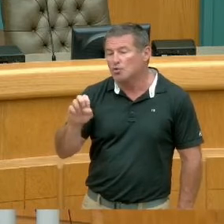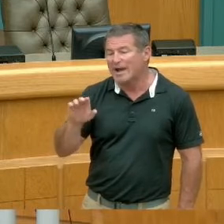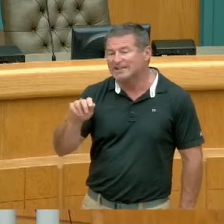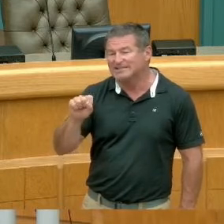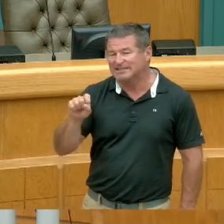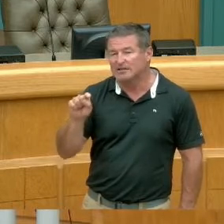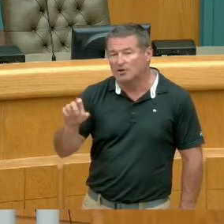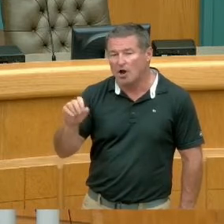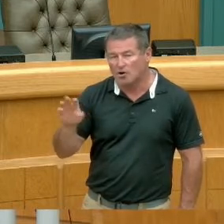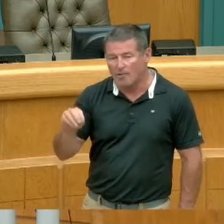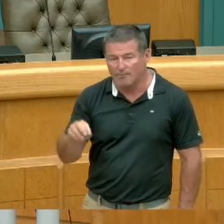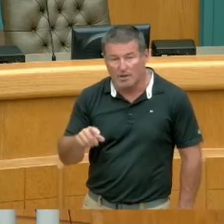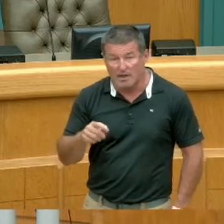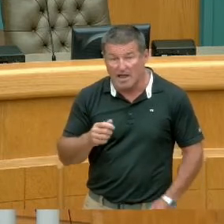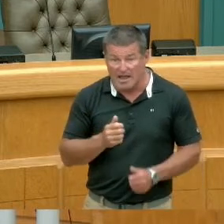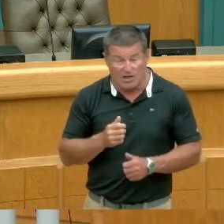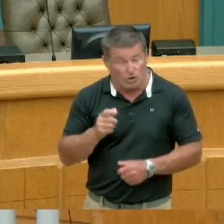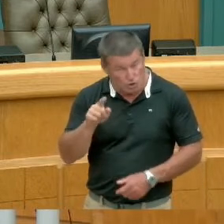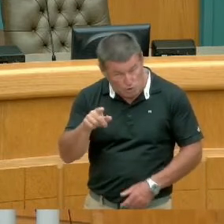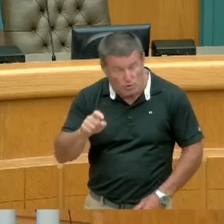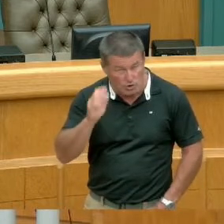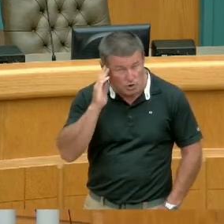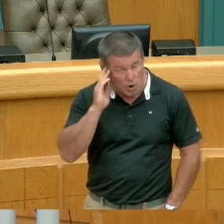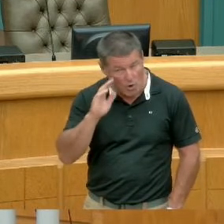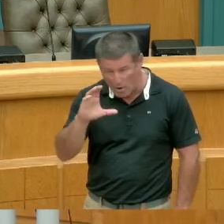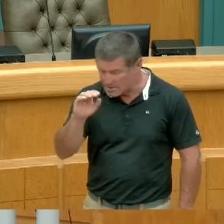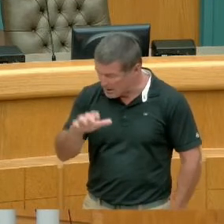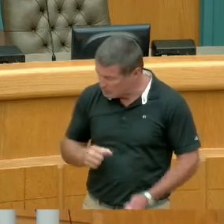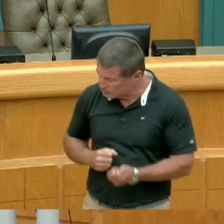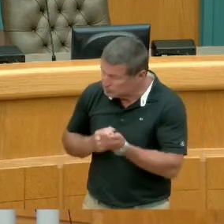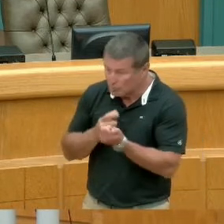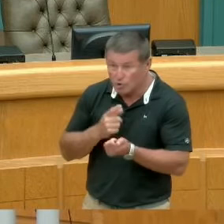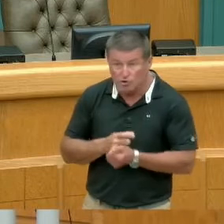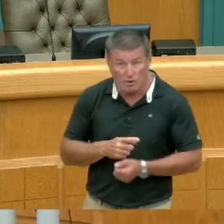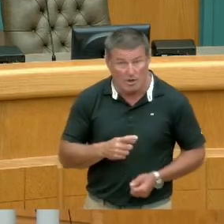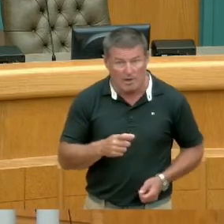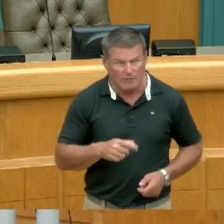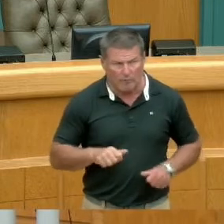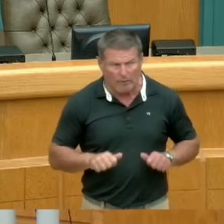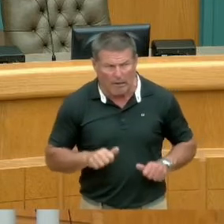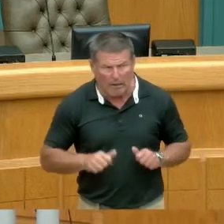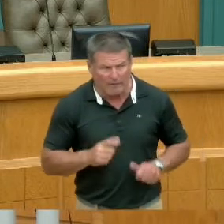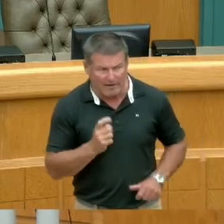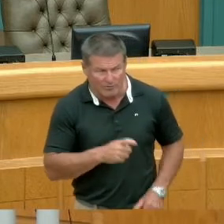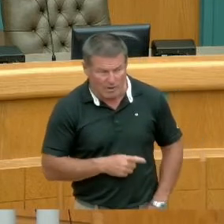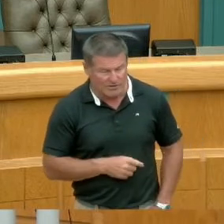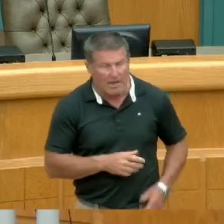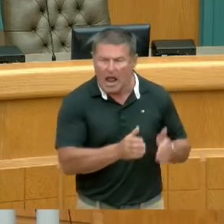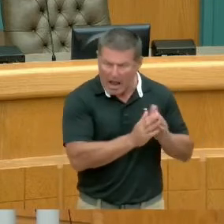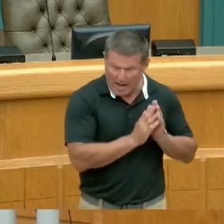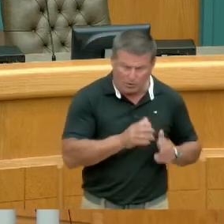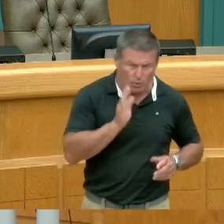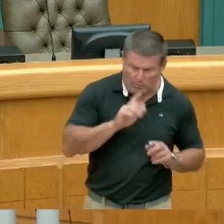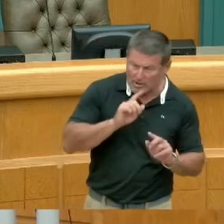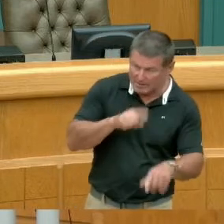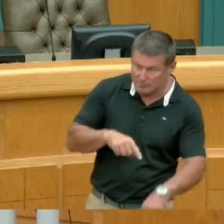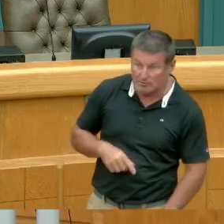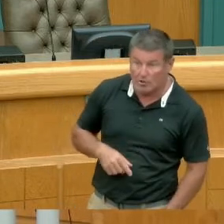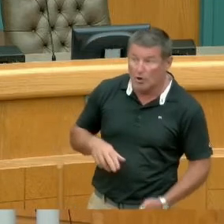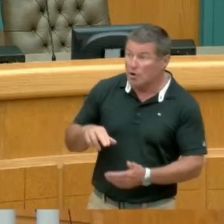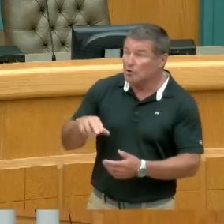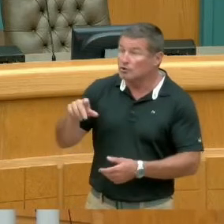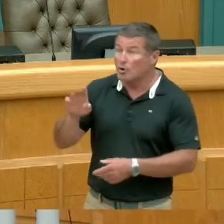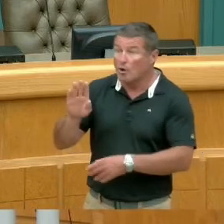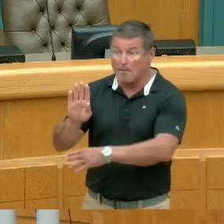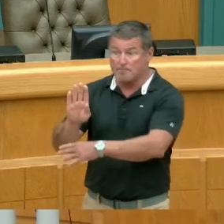that your county is there for you so that you can get these questions answered. And so the rules under which businesses operate and which individuals